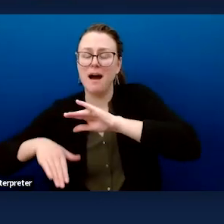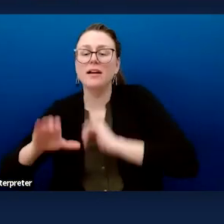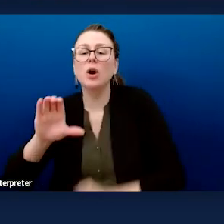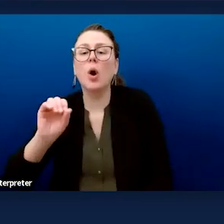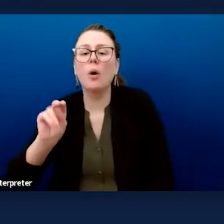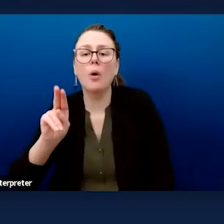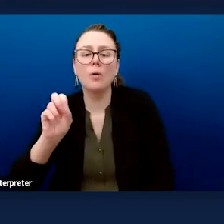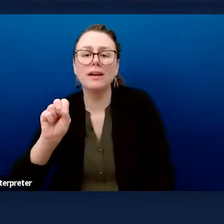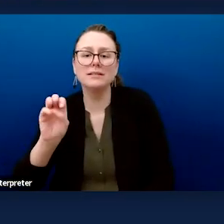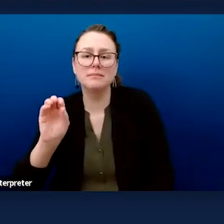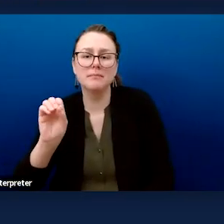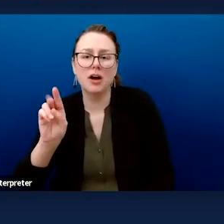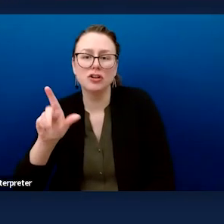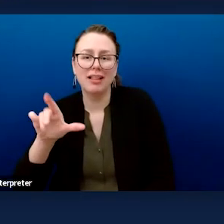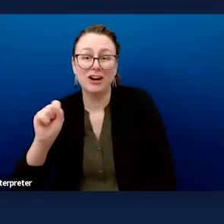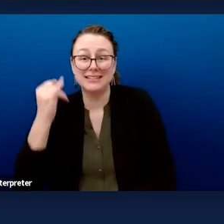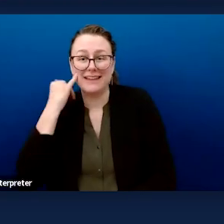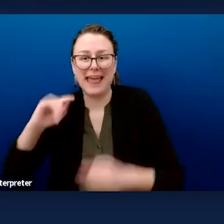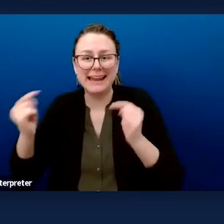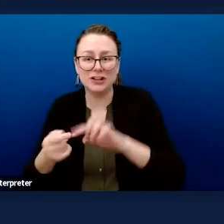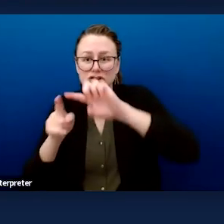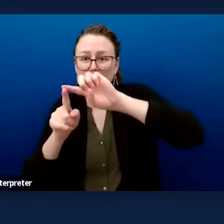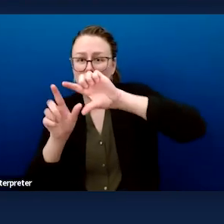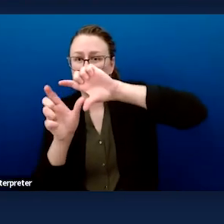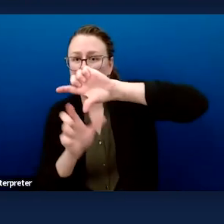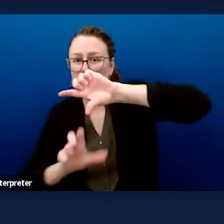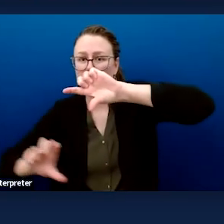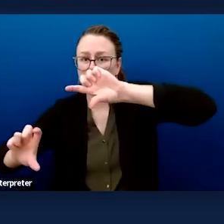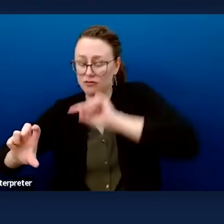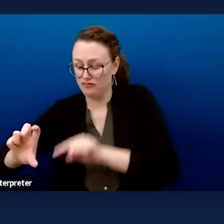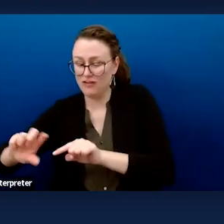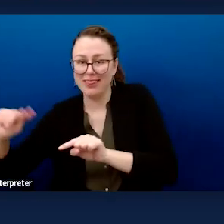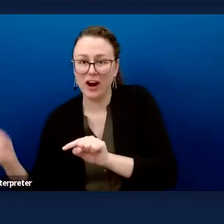your reflexes, or how we try and treat